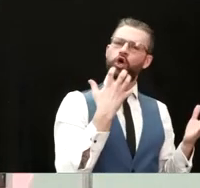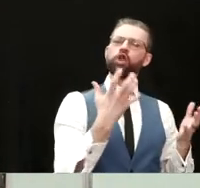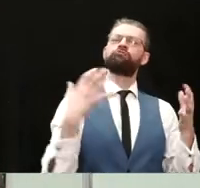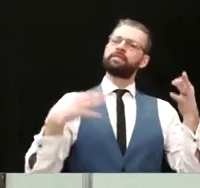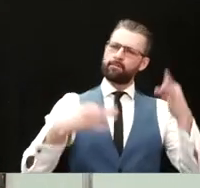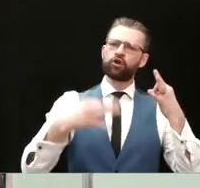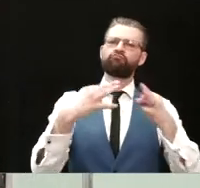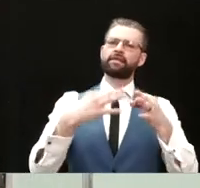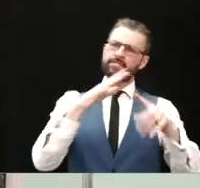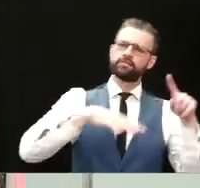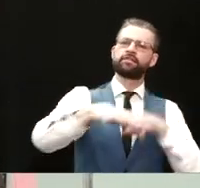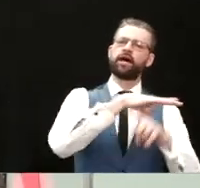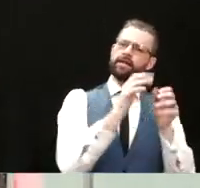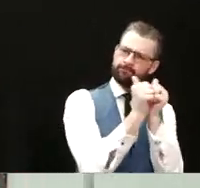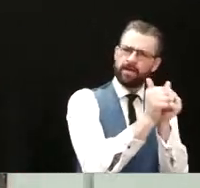society.